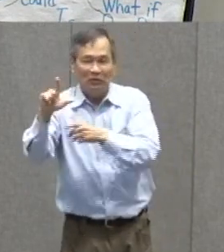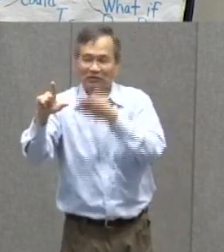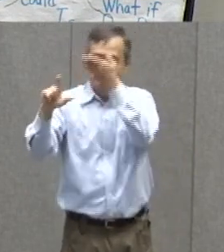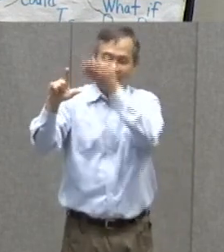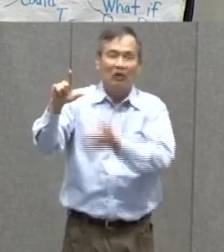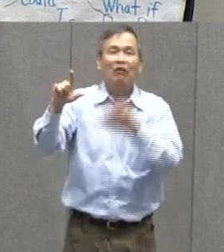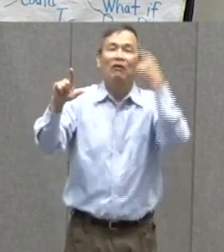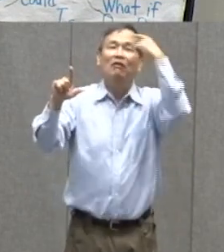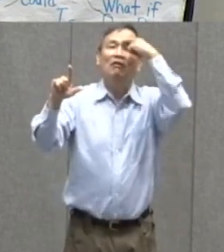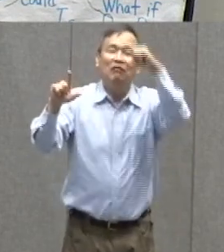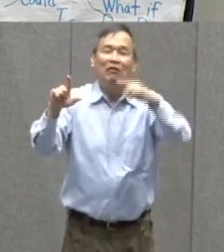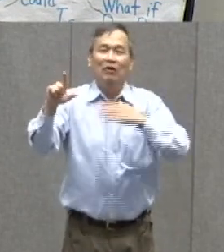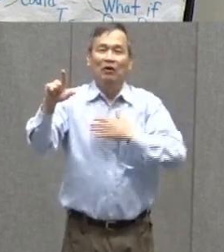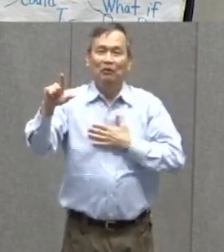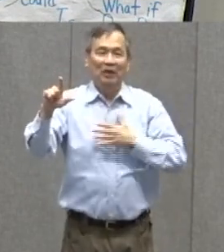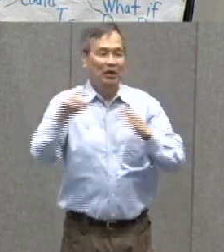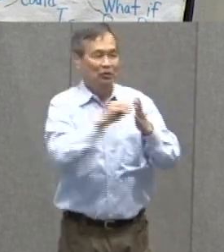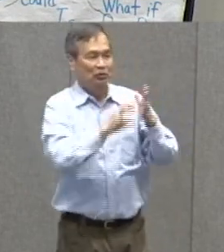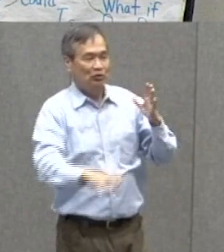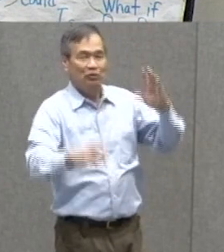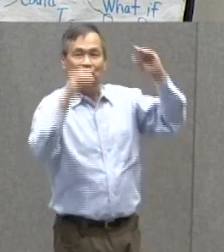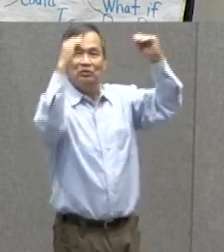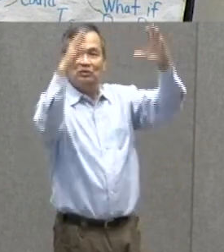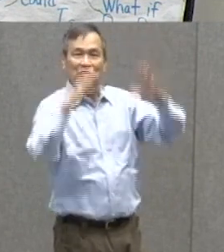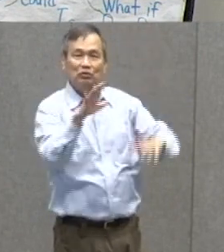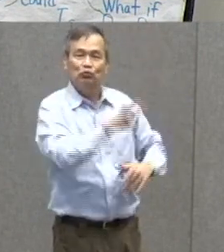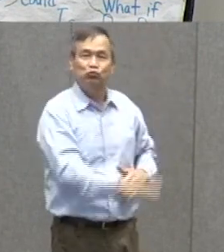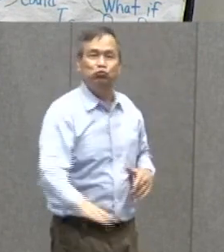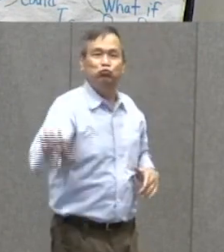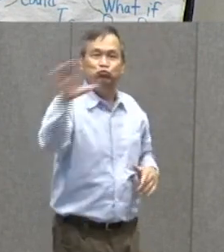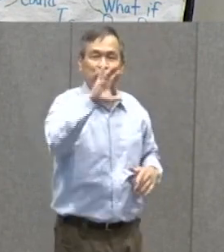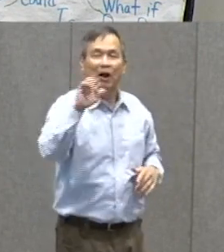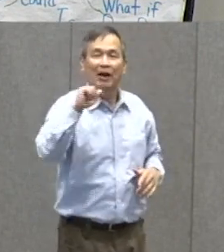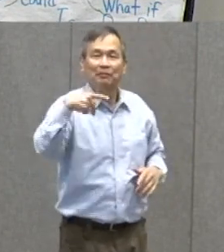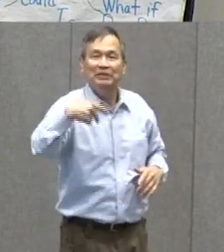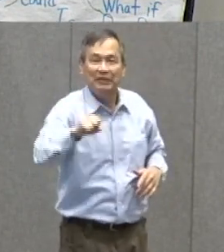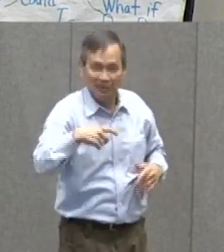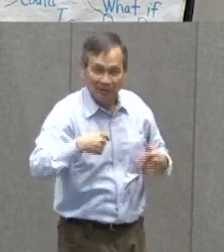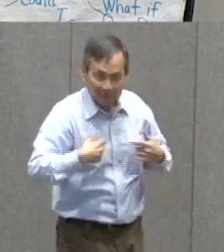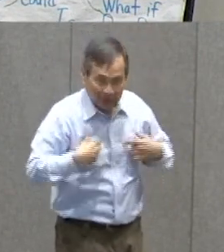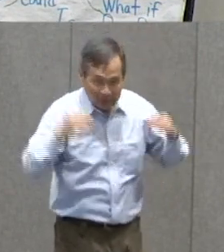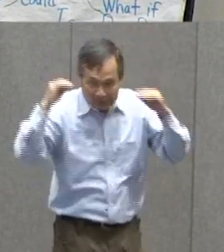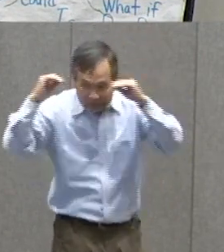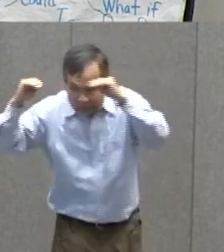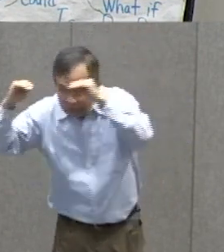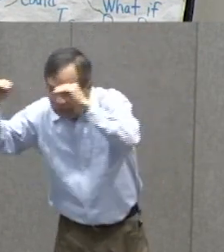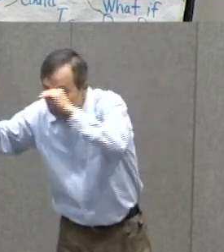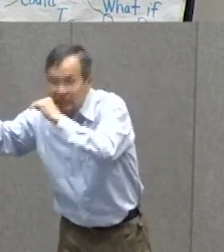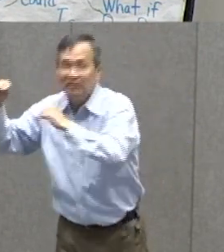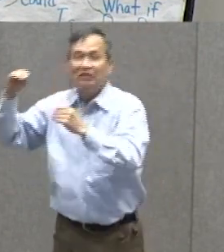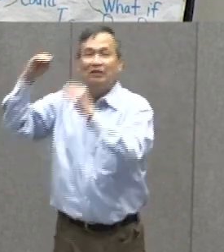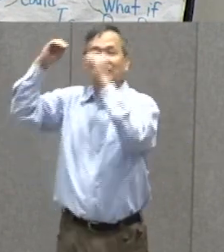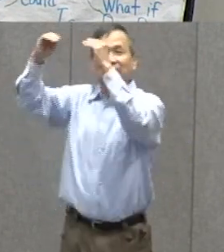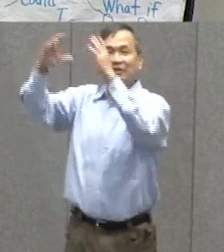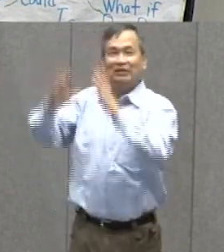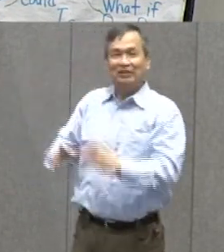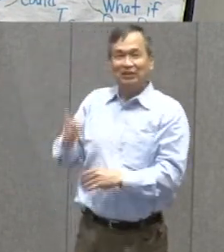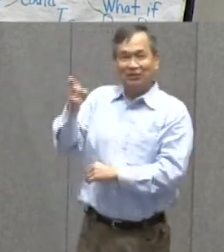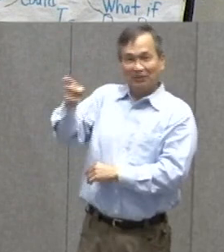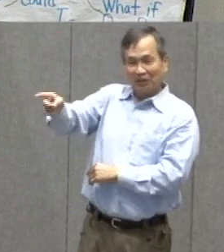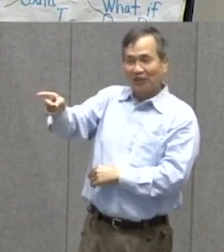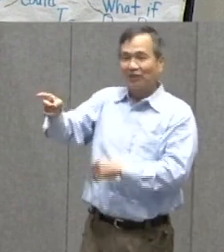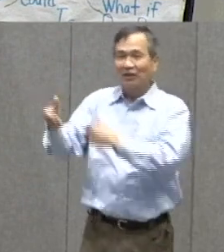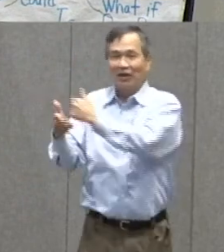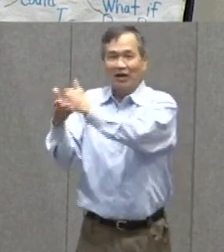teachers that I work with across Albuquerque Public Schools so that they can teach you, because I think it's very important